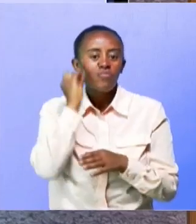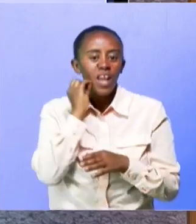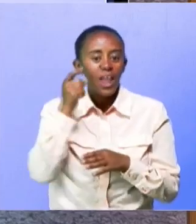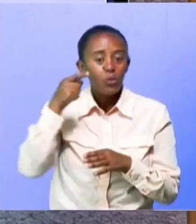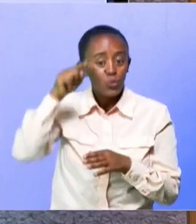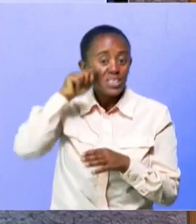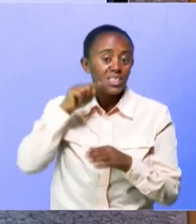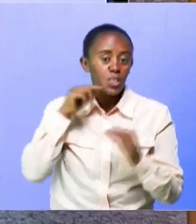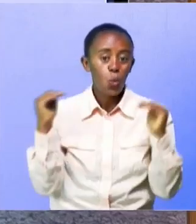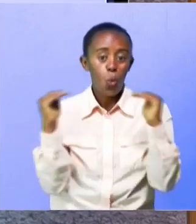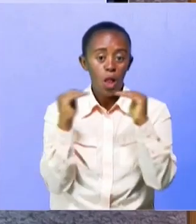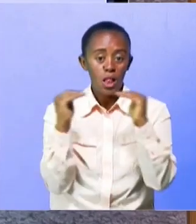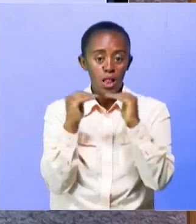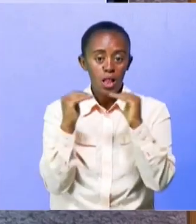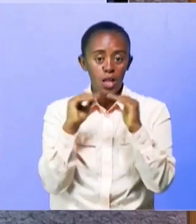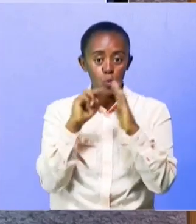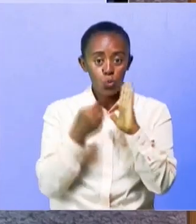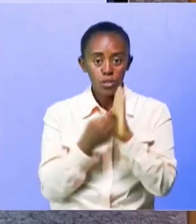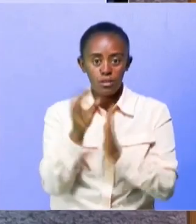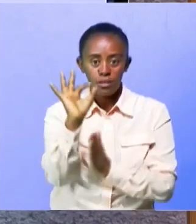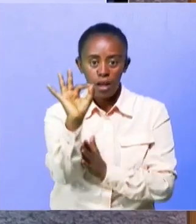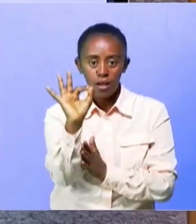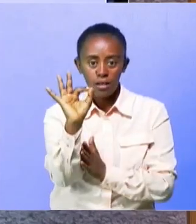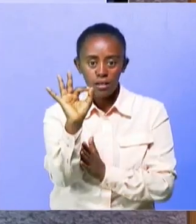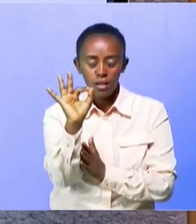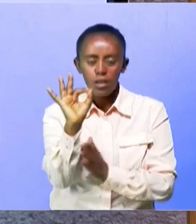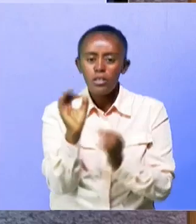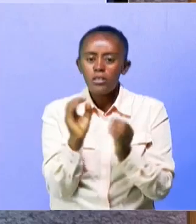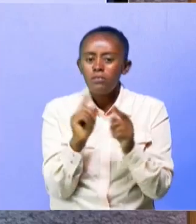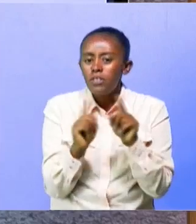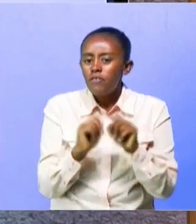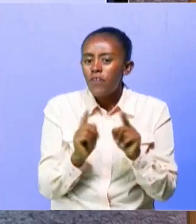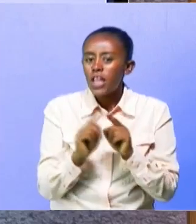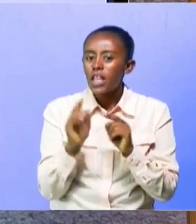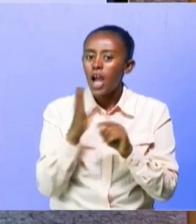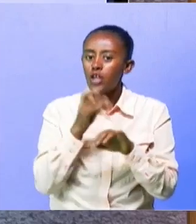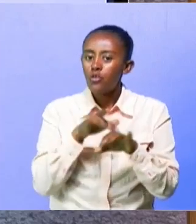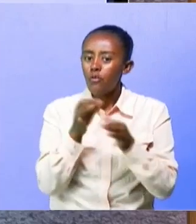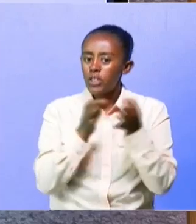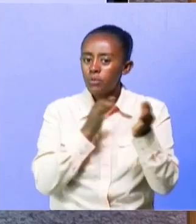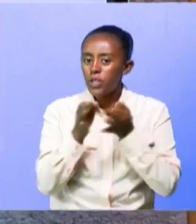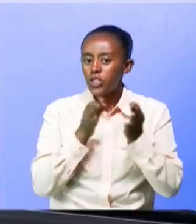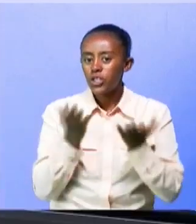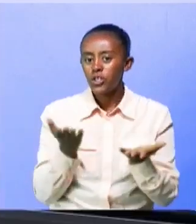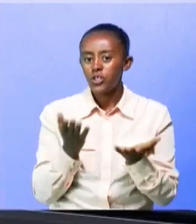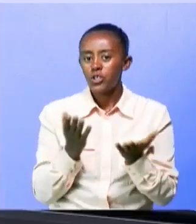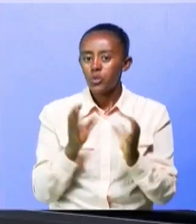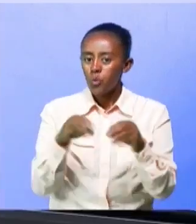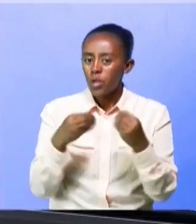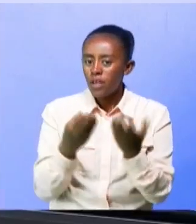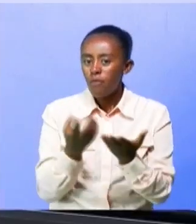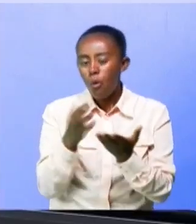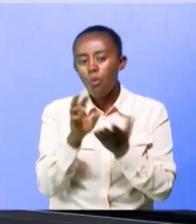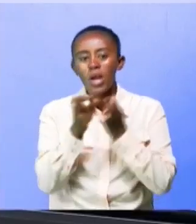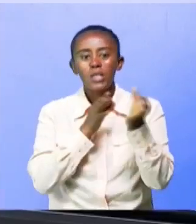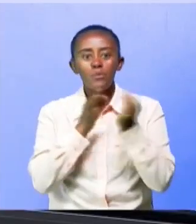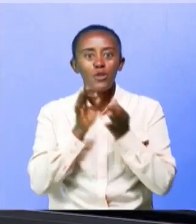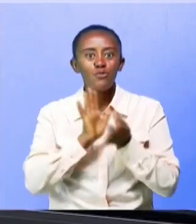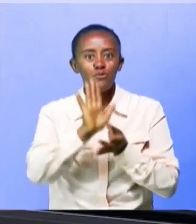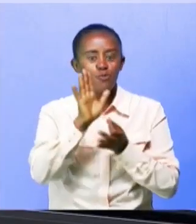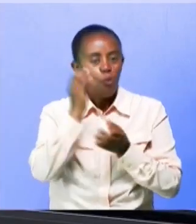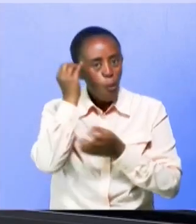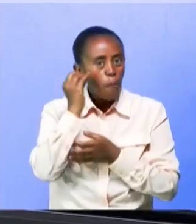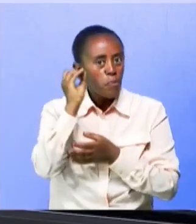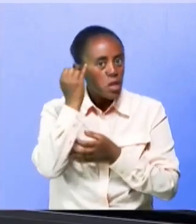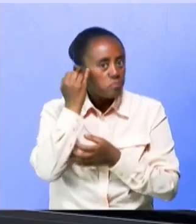is Unit 9. We stated different kinds of expressions, the way how you give or express your opinion using different